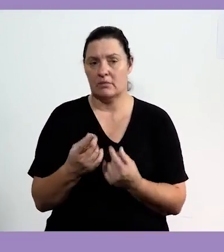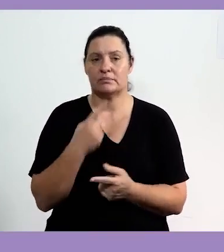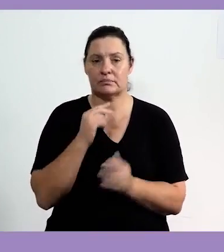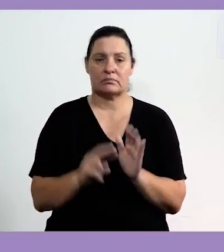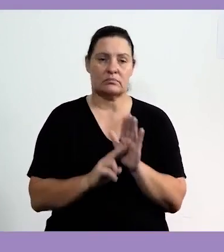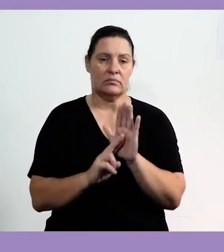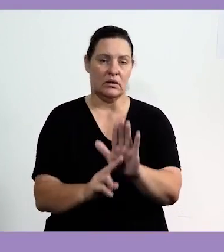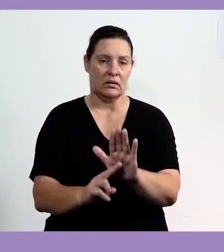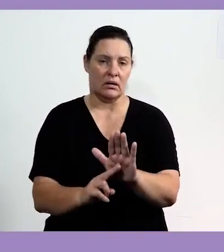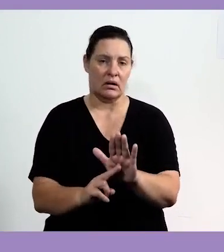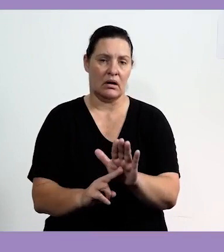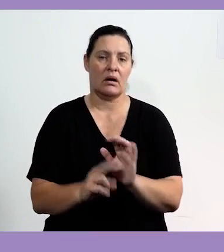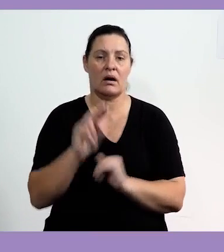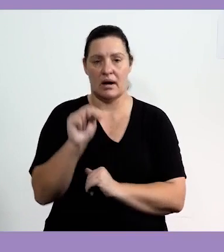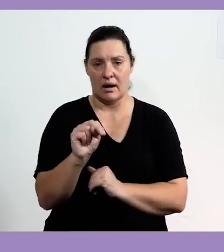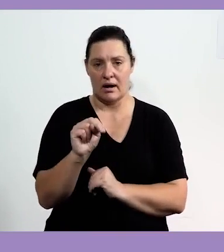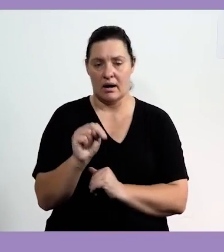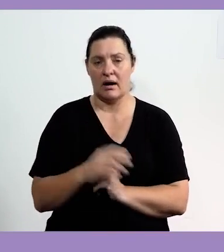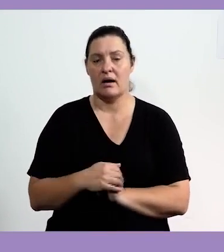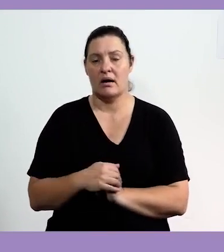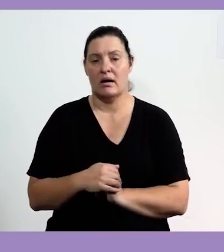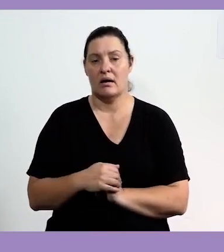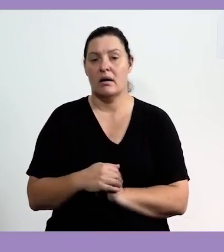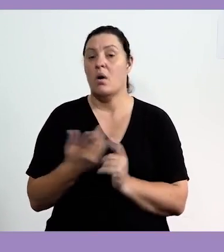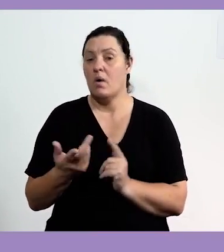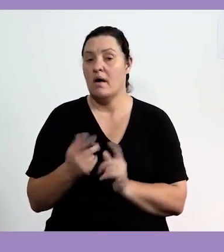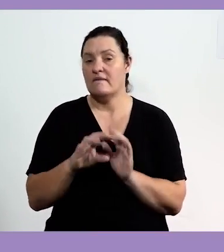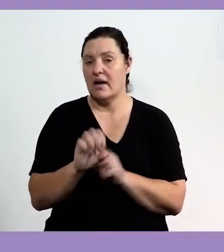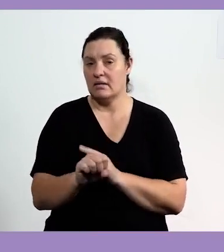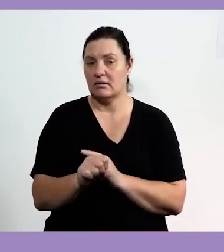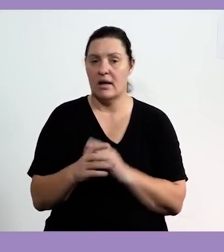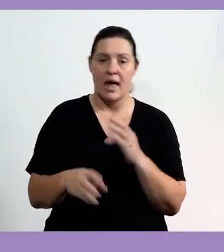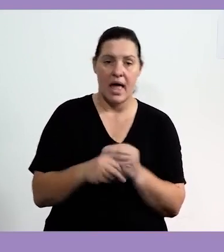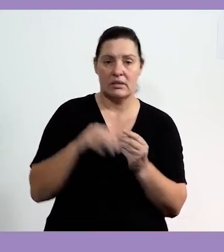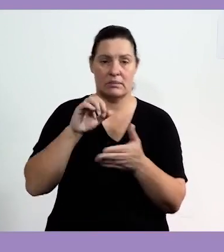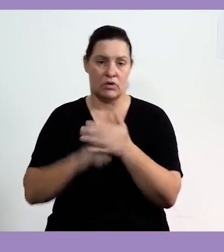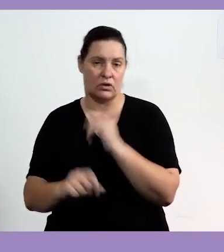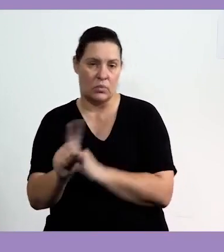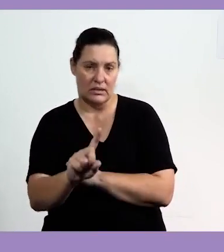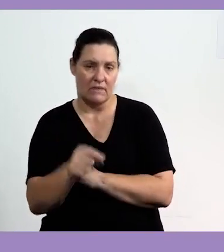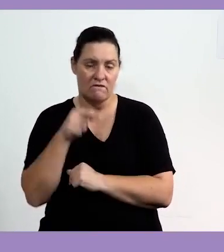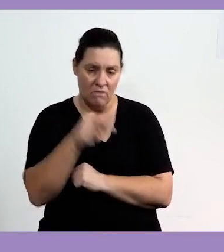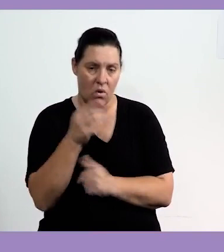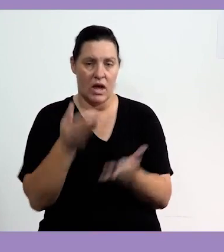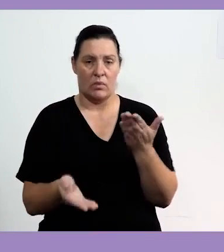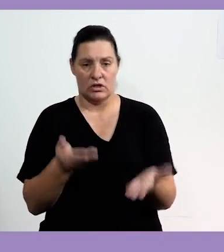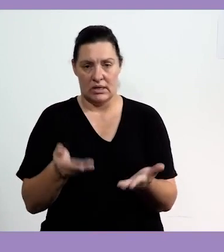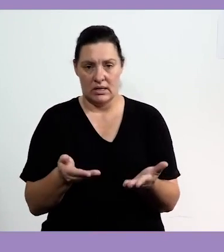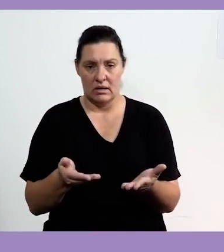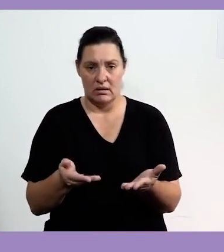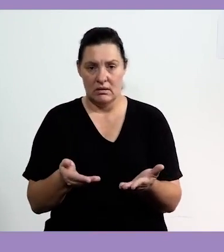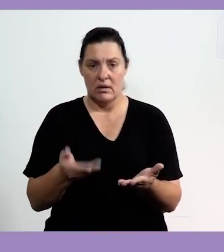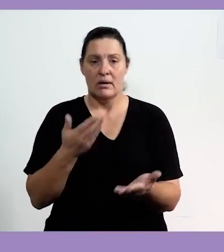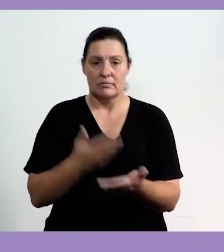number, which is now represented with the letter n. We now need to find what to add or subtract to that